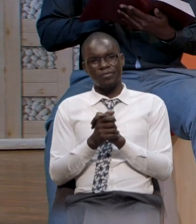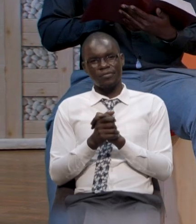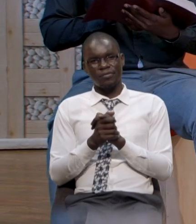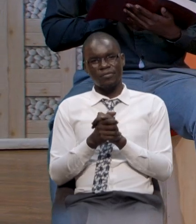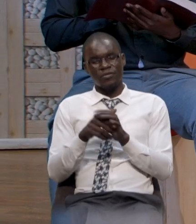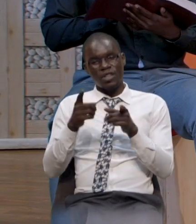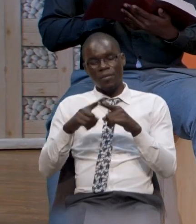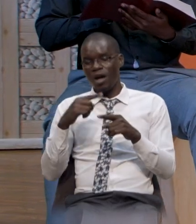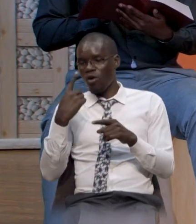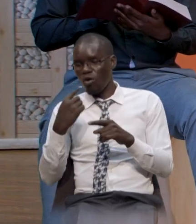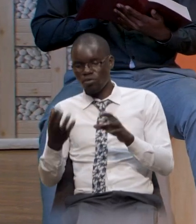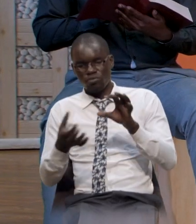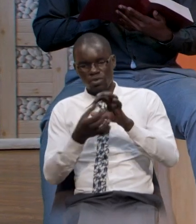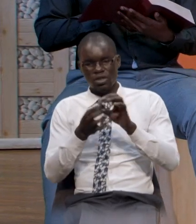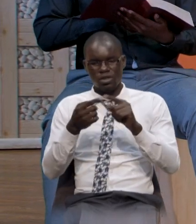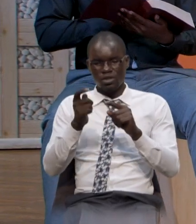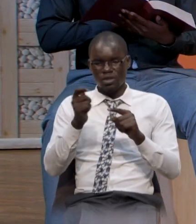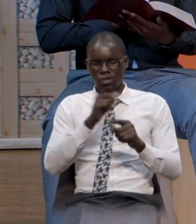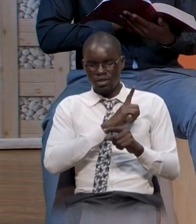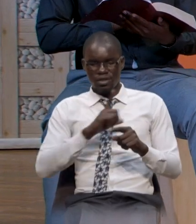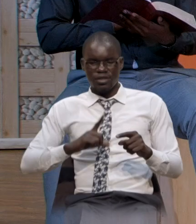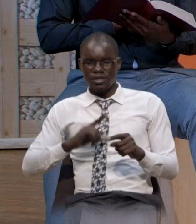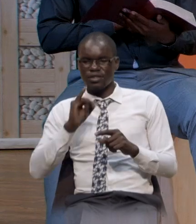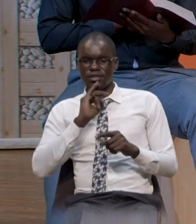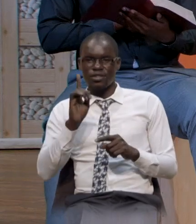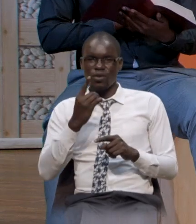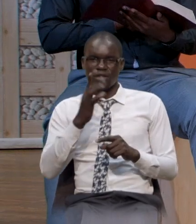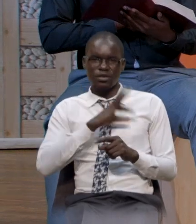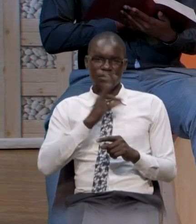But he who is joined to the Lord is one spirit with him.